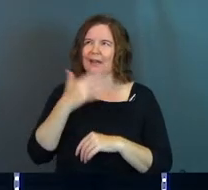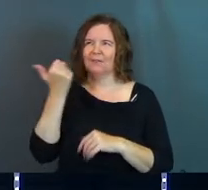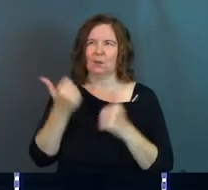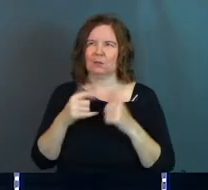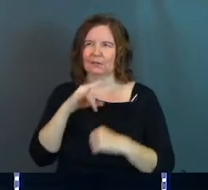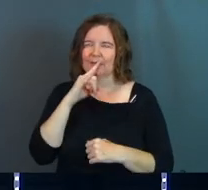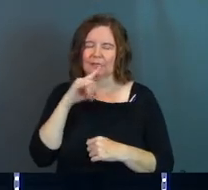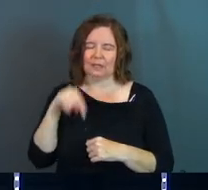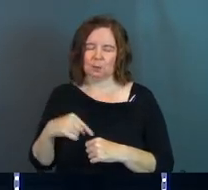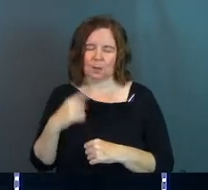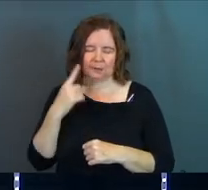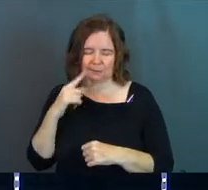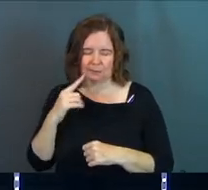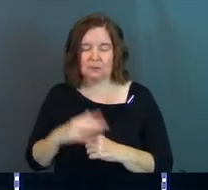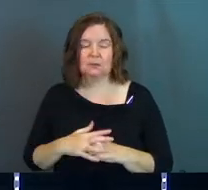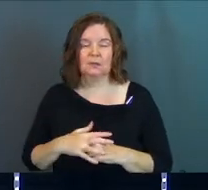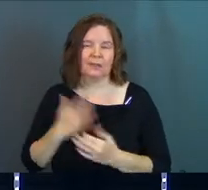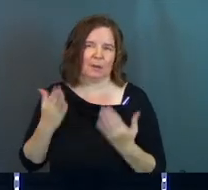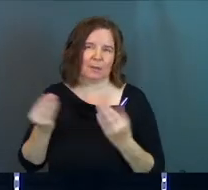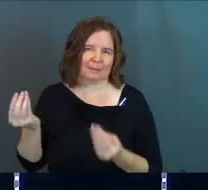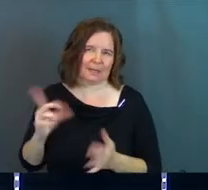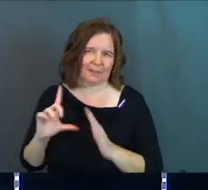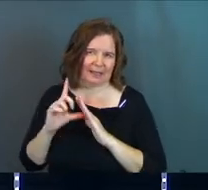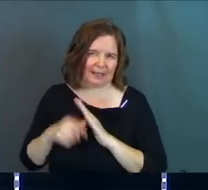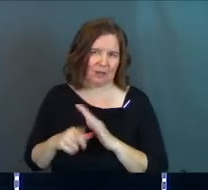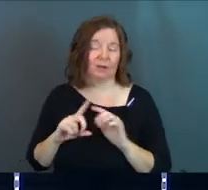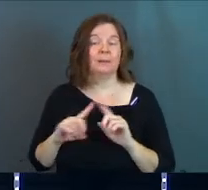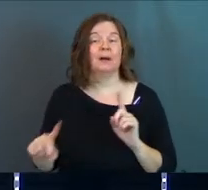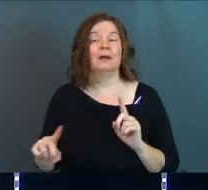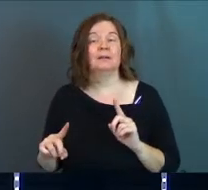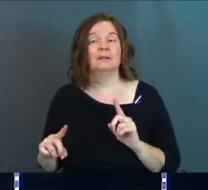which of our kids this was. They'll probably tell me later,